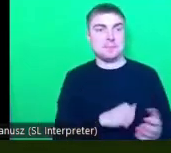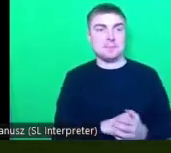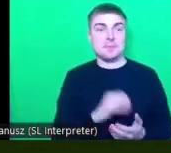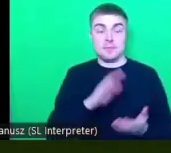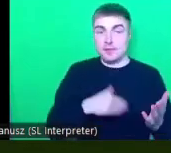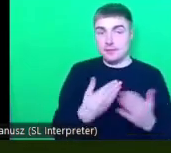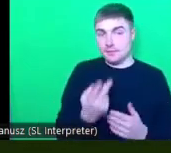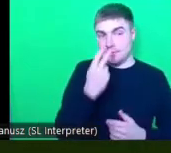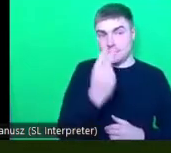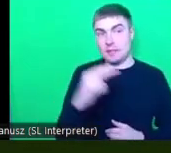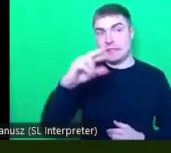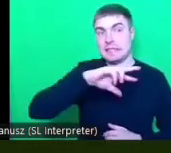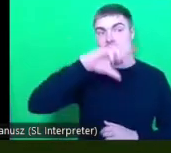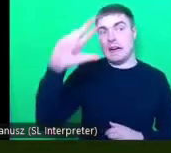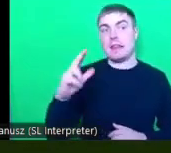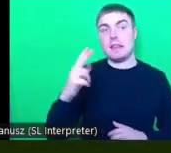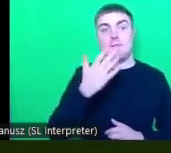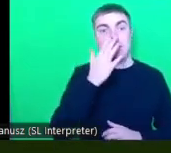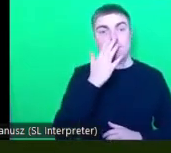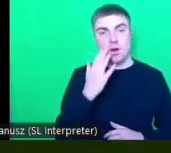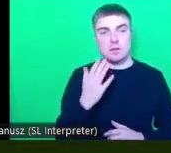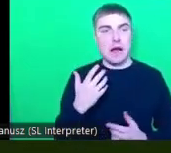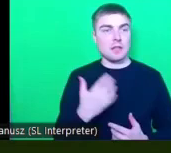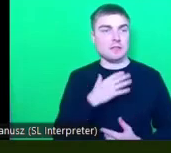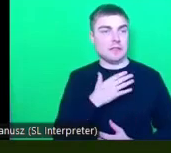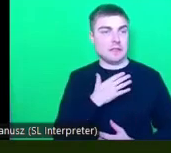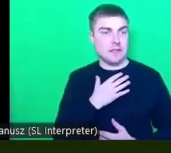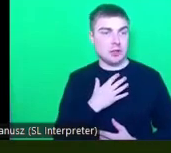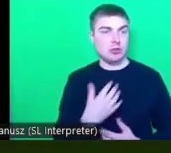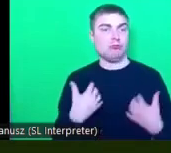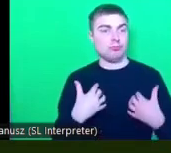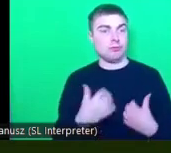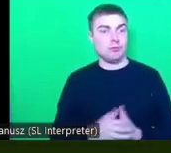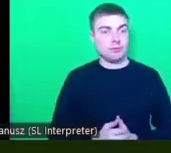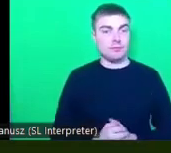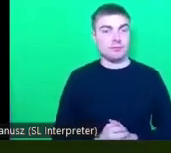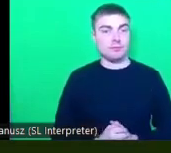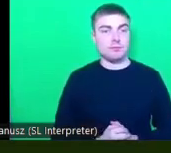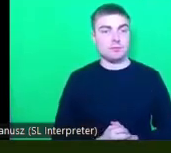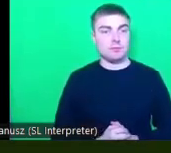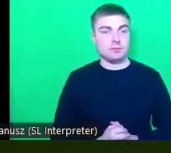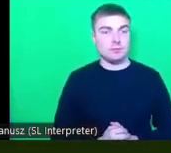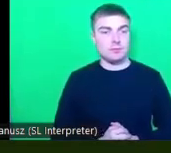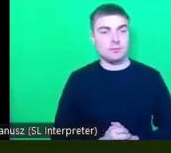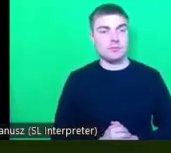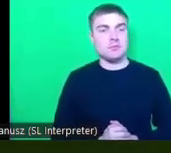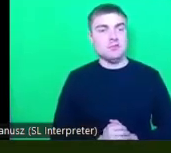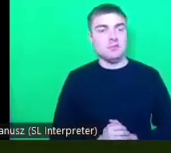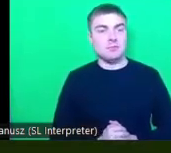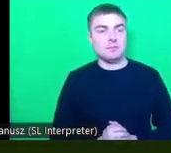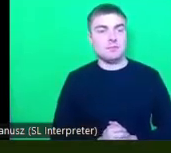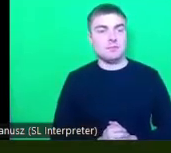wolves in Sweden, we have brown bears, we have lynx, we have also wolverines. They are particularly up in the northern part of Sweden, but are